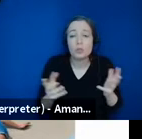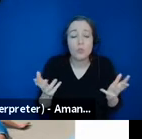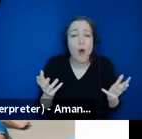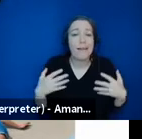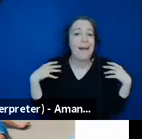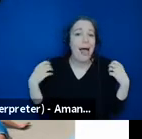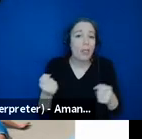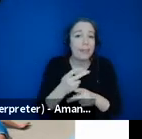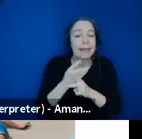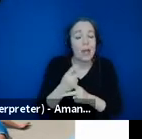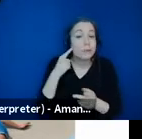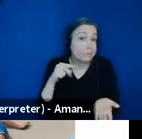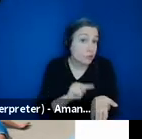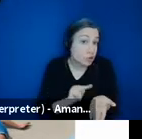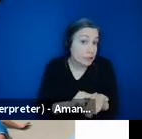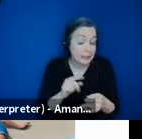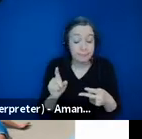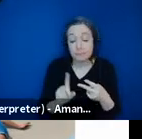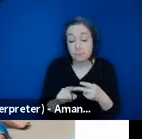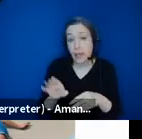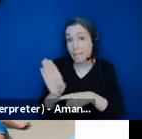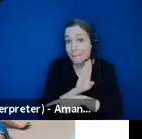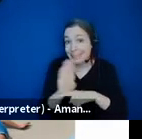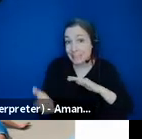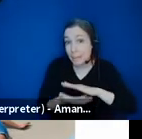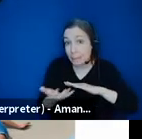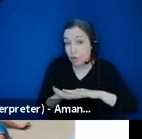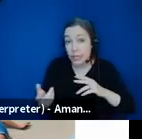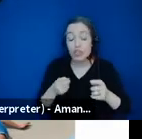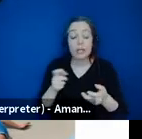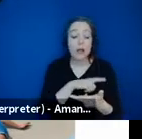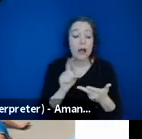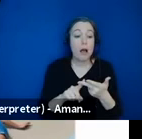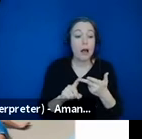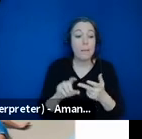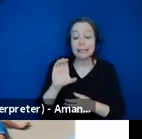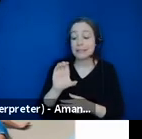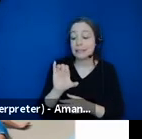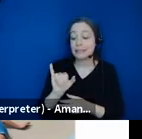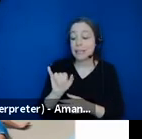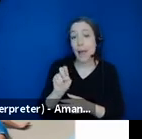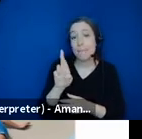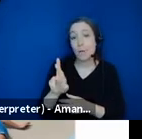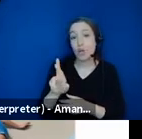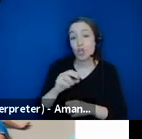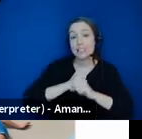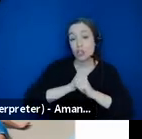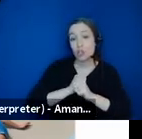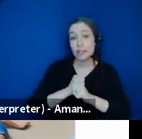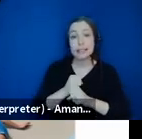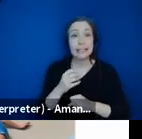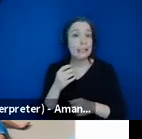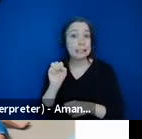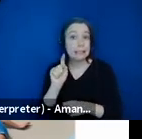business administration, any of our stem degrees like cyber security, and general studies is also popular for students who